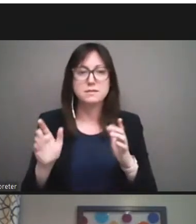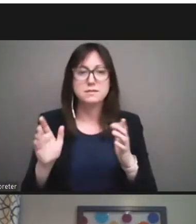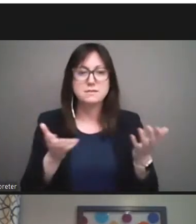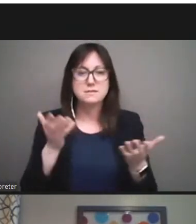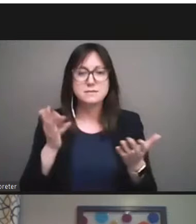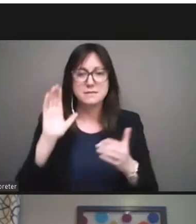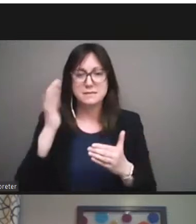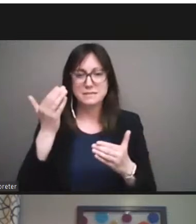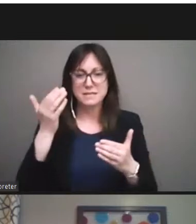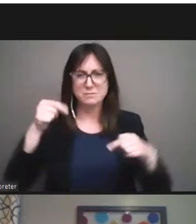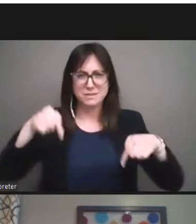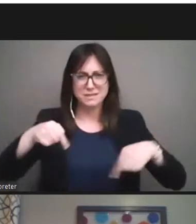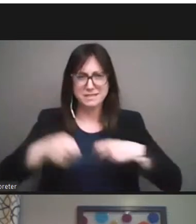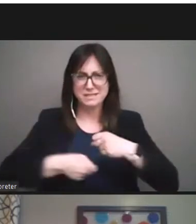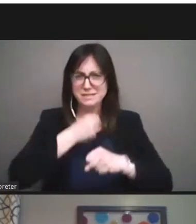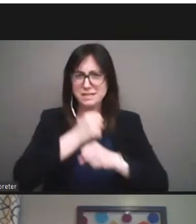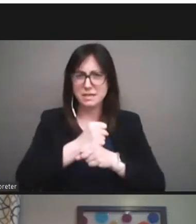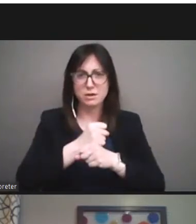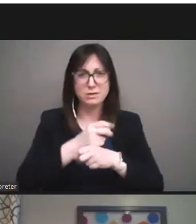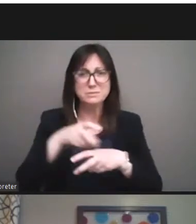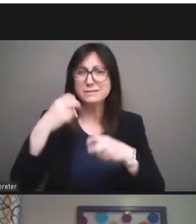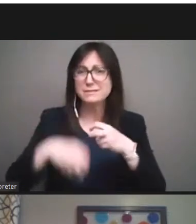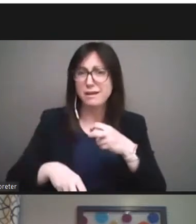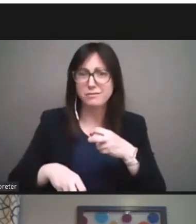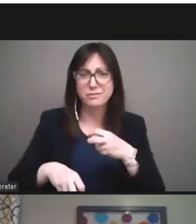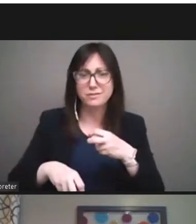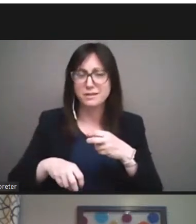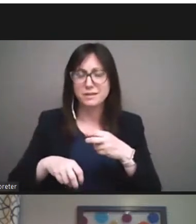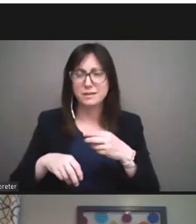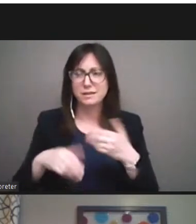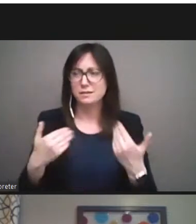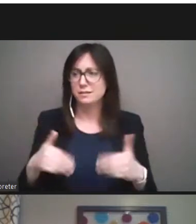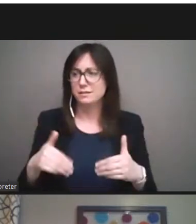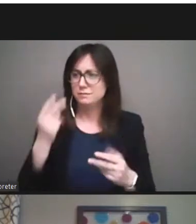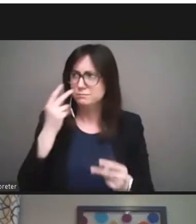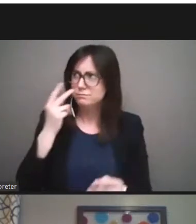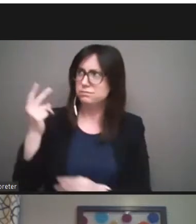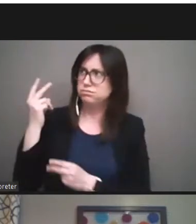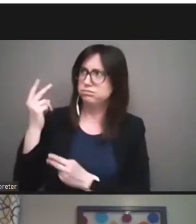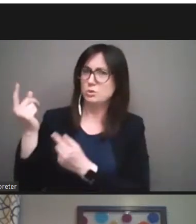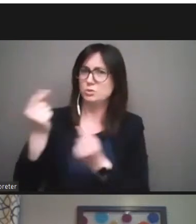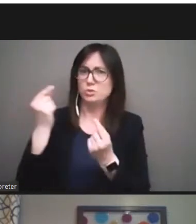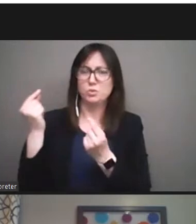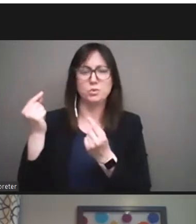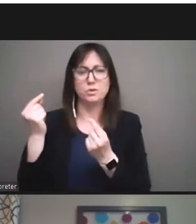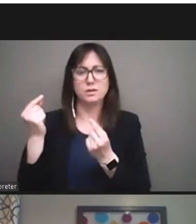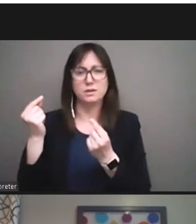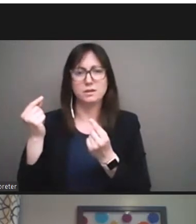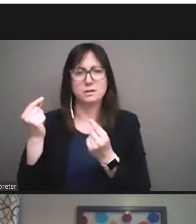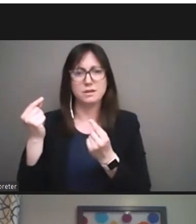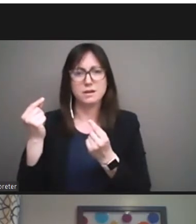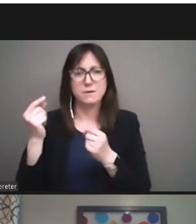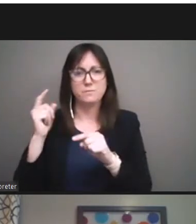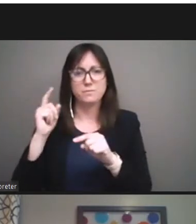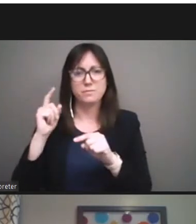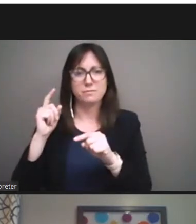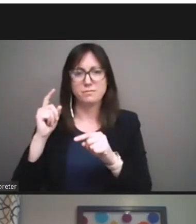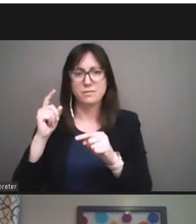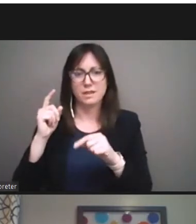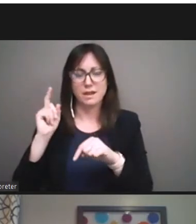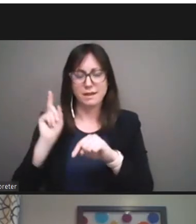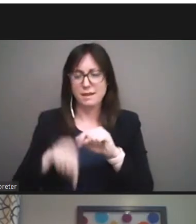this year has been really difficult to even remember, because you can't remove yourself from that grind and put yourself